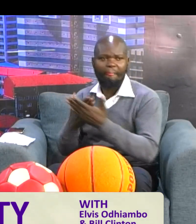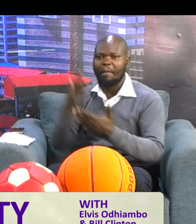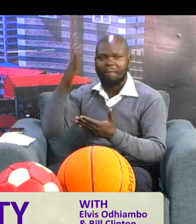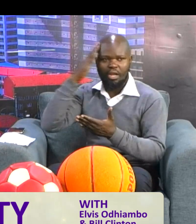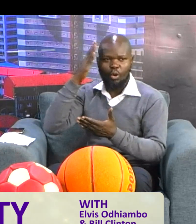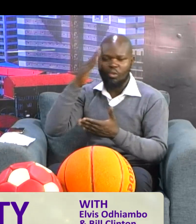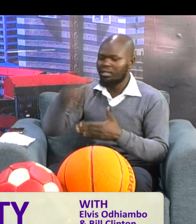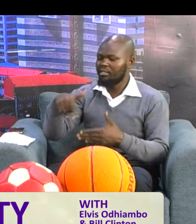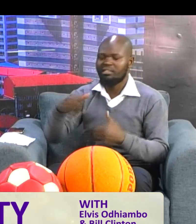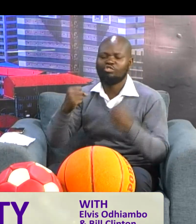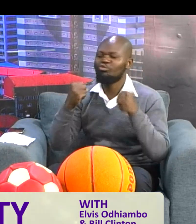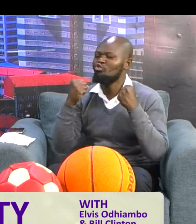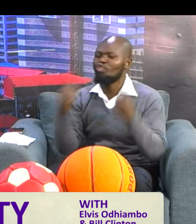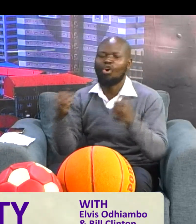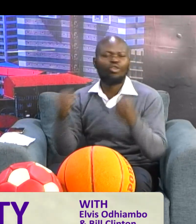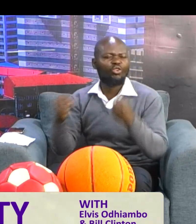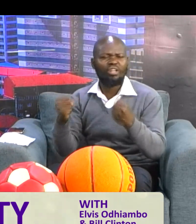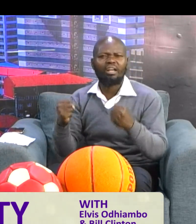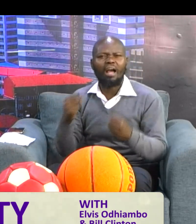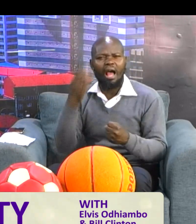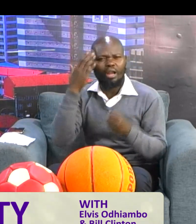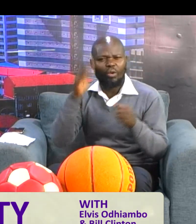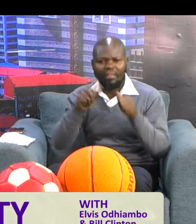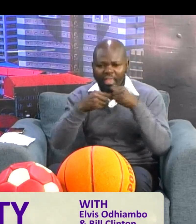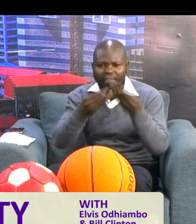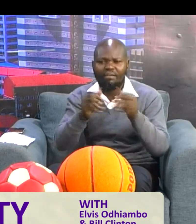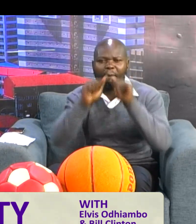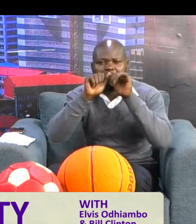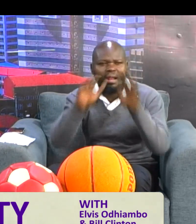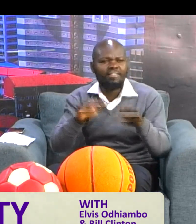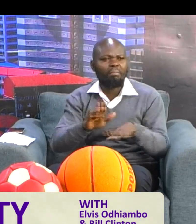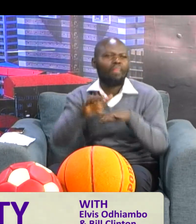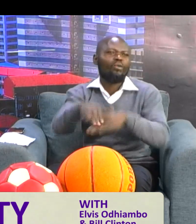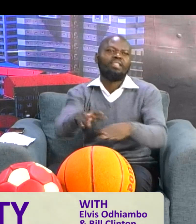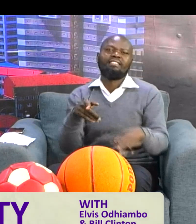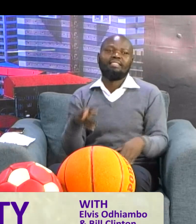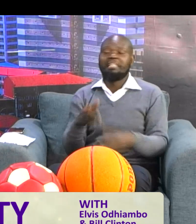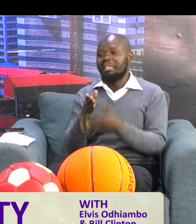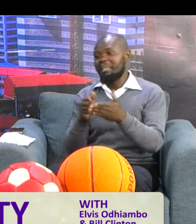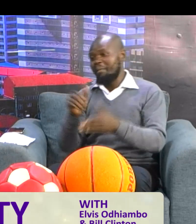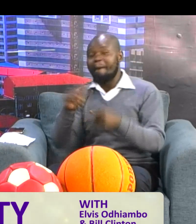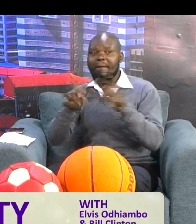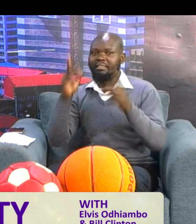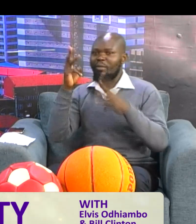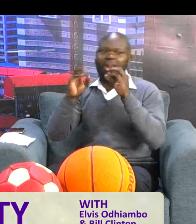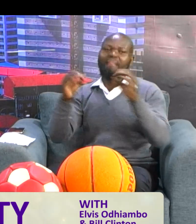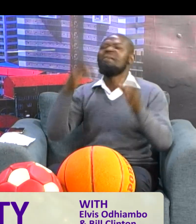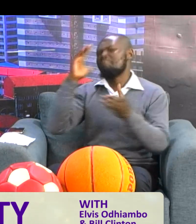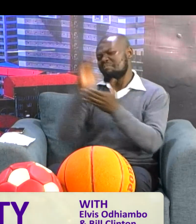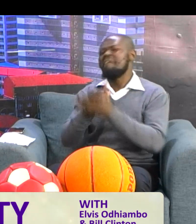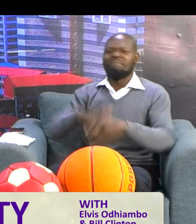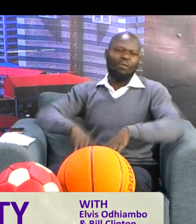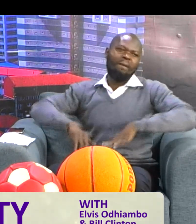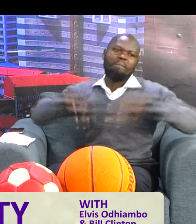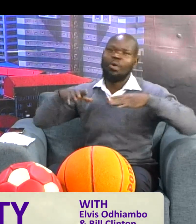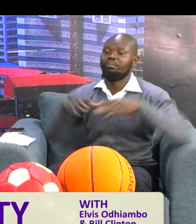Okay, thank you so much, Bill, for that insight. I know he's very strong, and I know, you know,